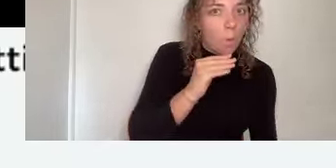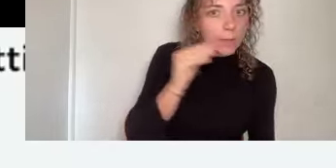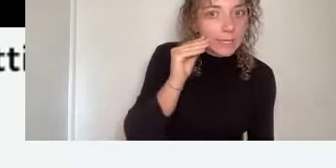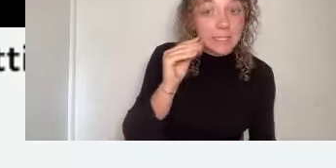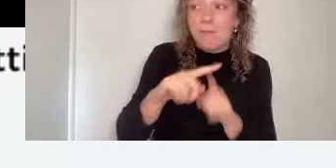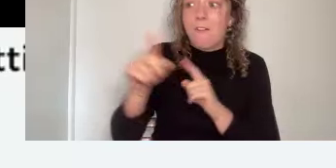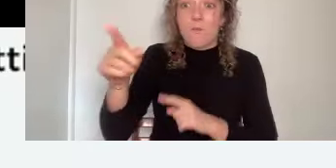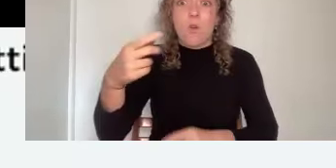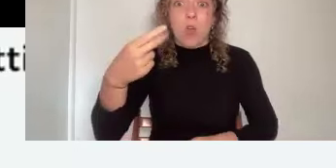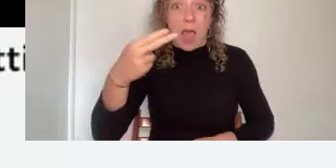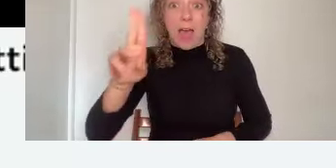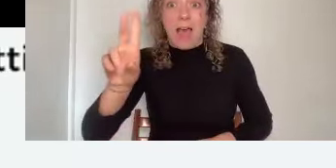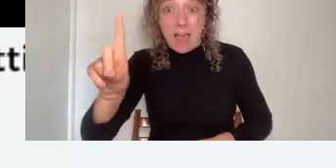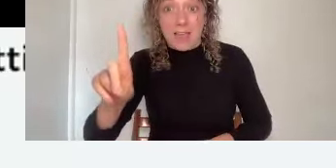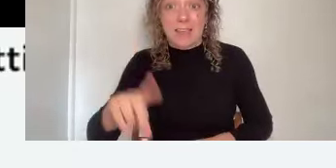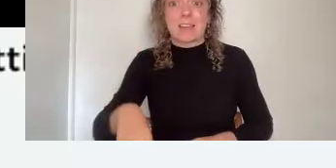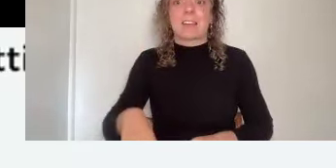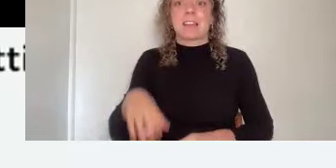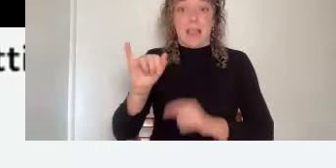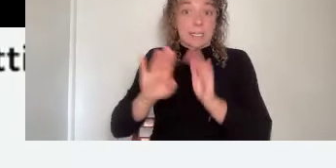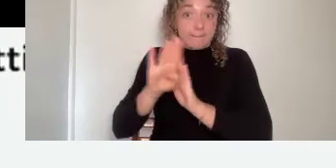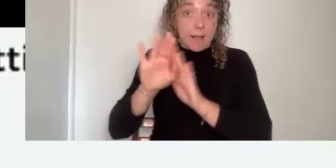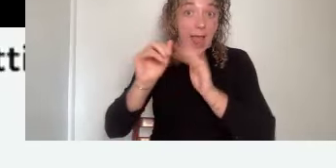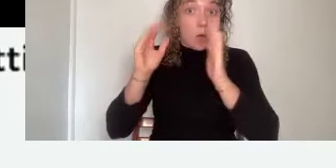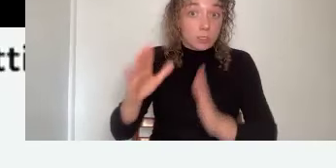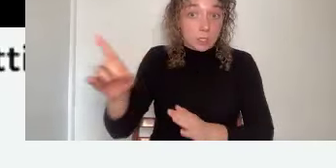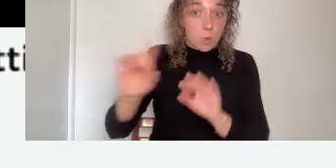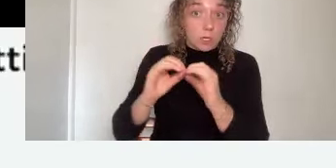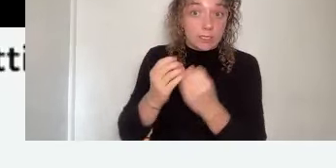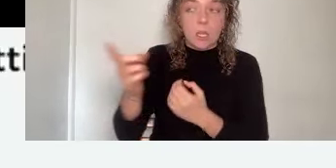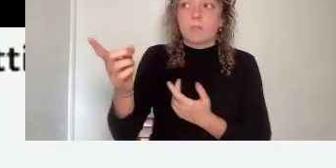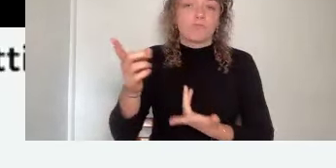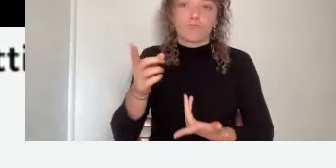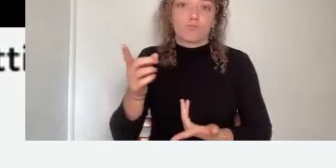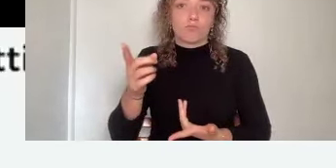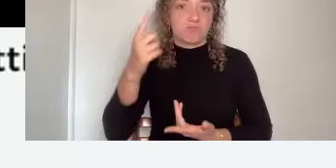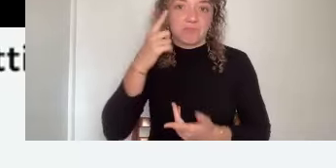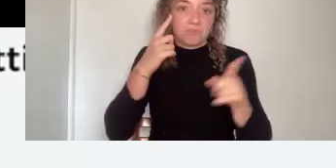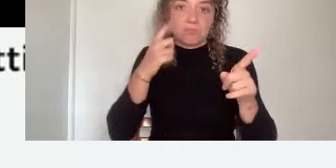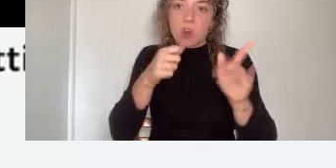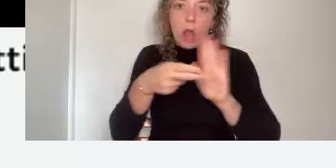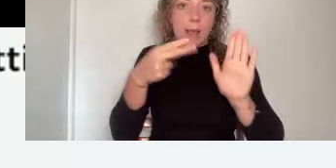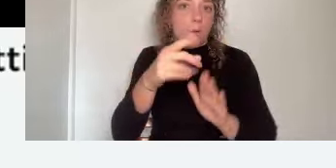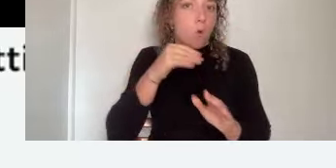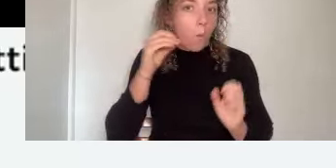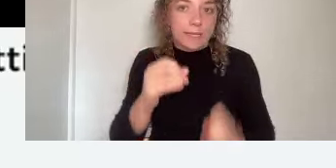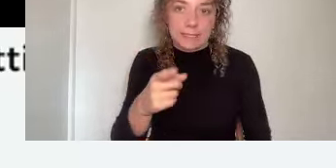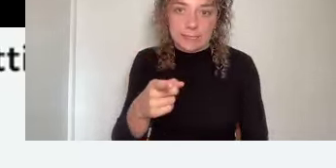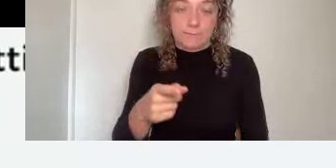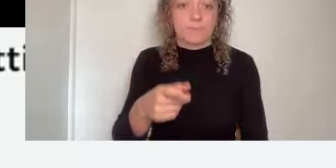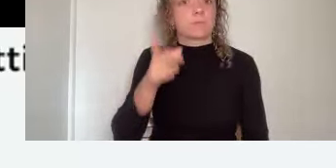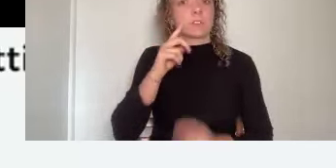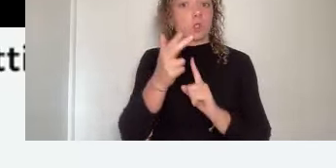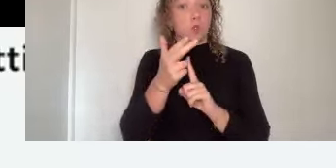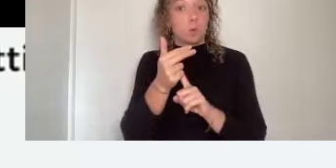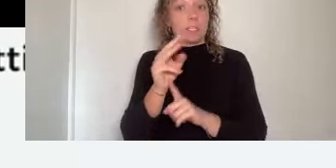Development does not include doubled up. Just to note, in hotels, motels, there's a little bit